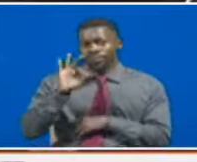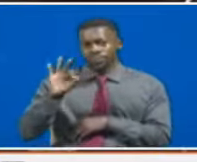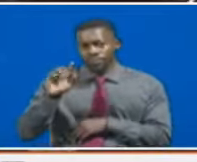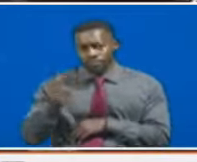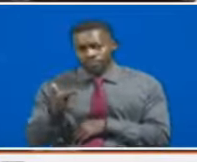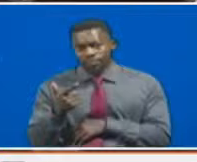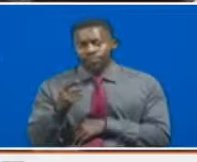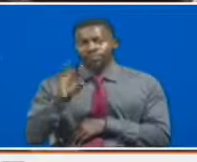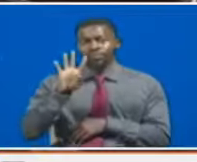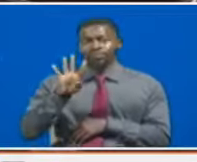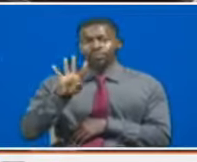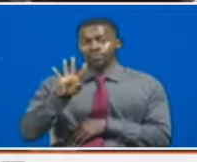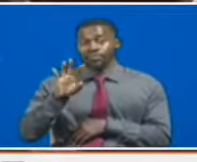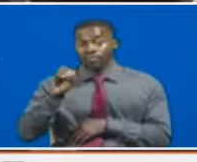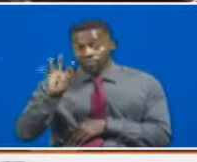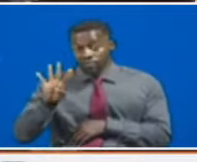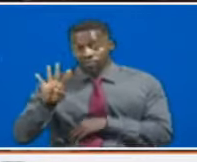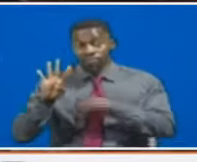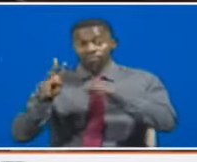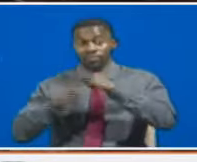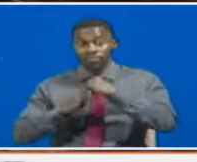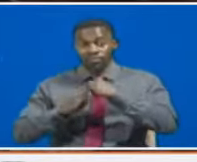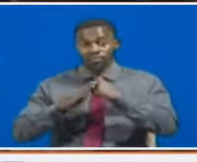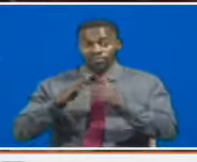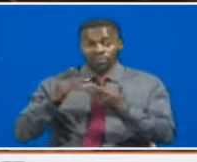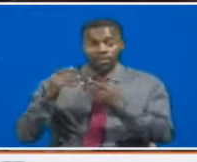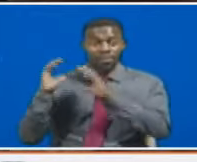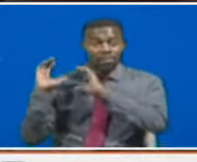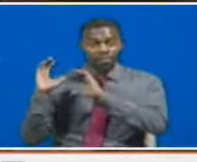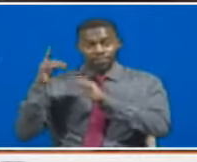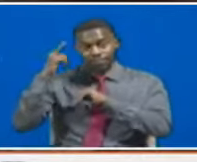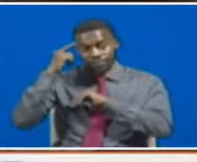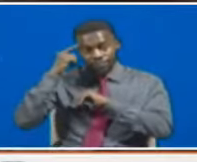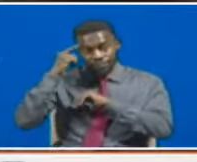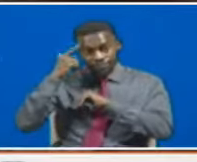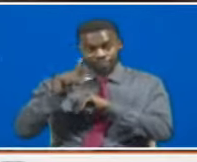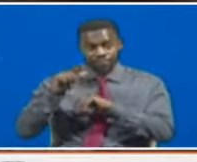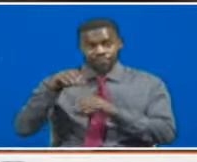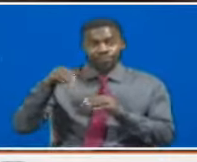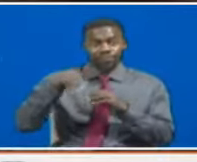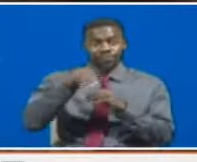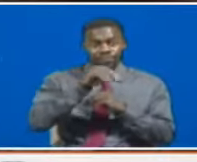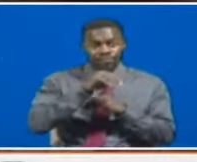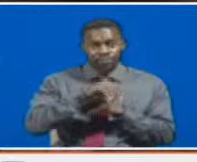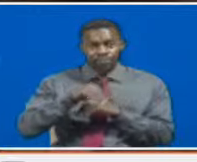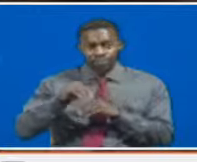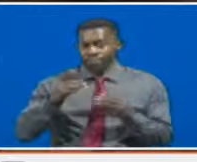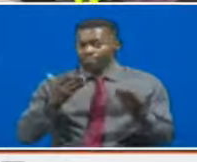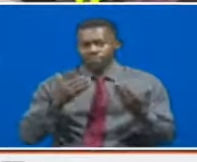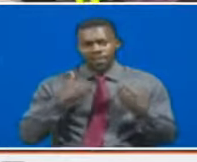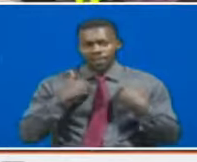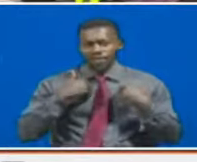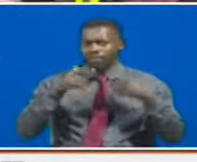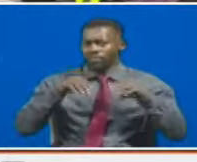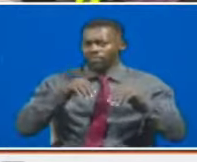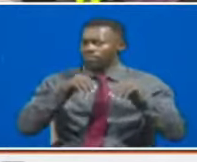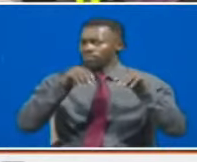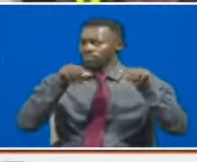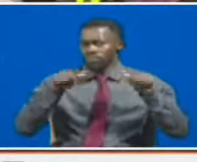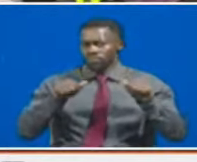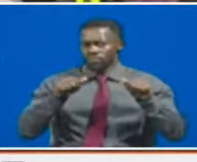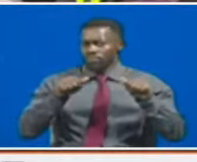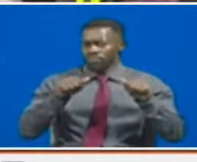33,049 bags of 50 kg NPK fertilizer stored at the depot lack the crucial Kenya Bureau